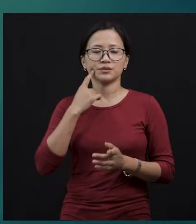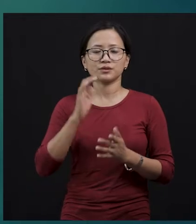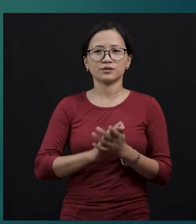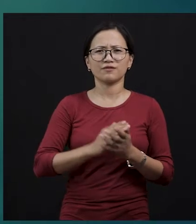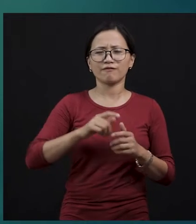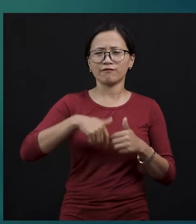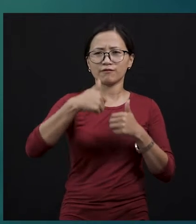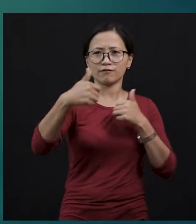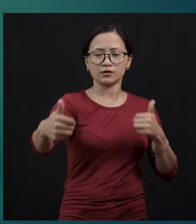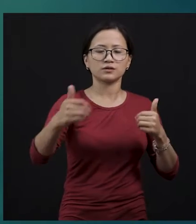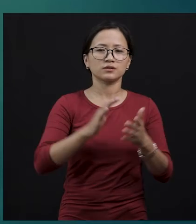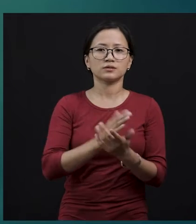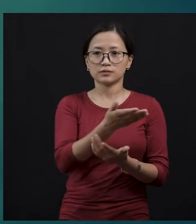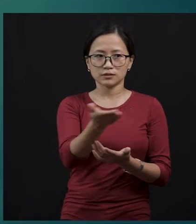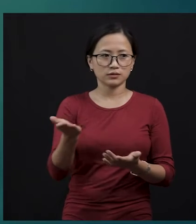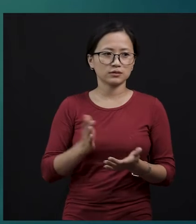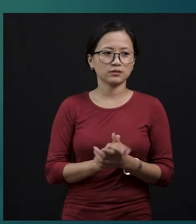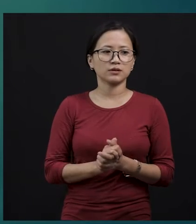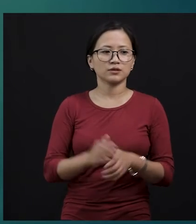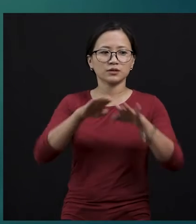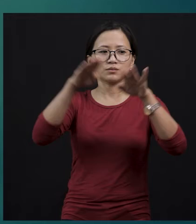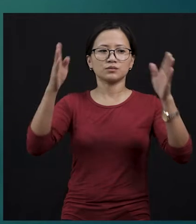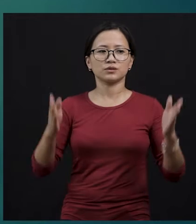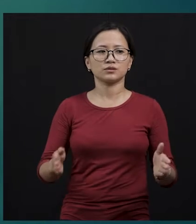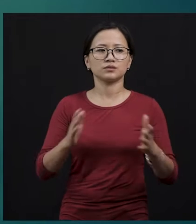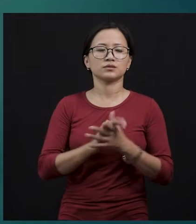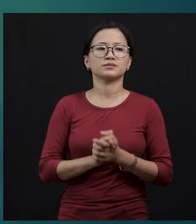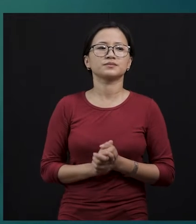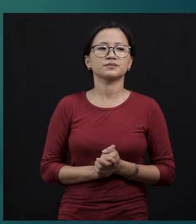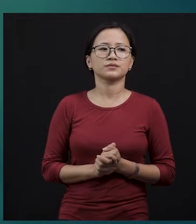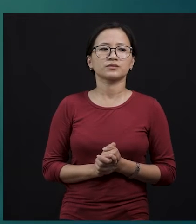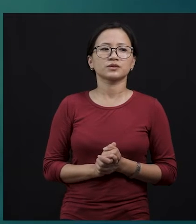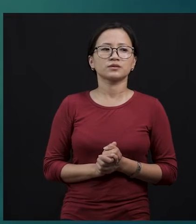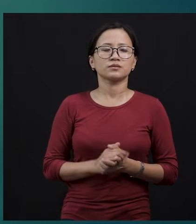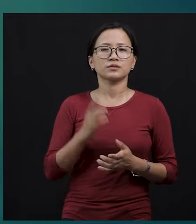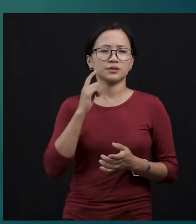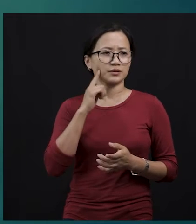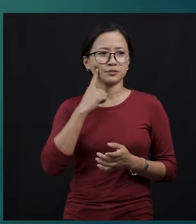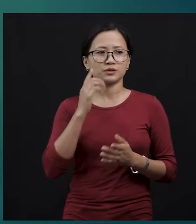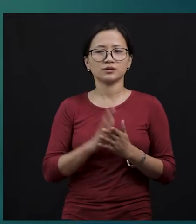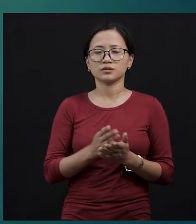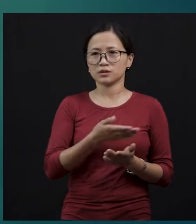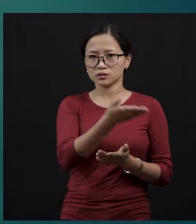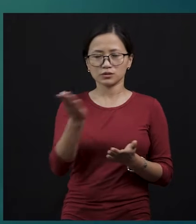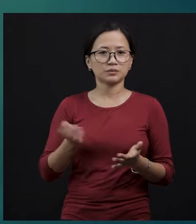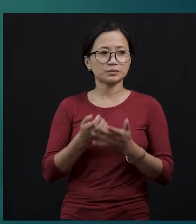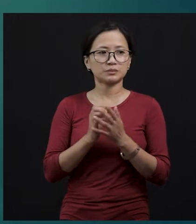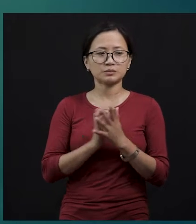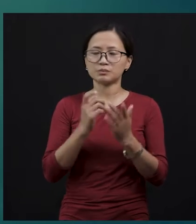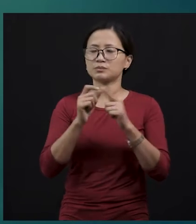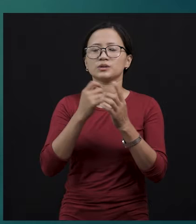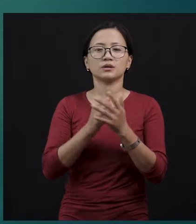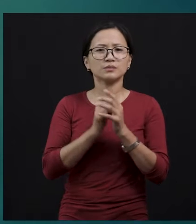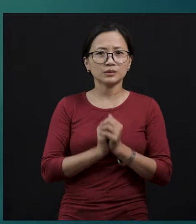bridges on the rivers. Let's get to the next verse. as pretty as you please, but